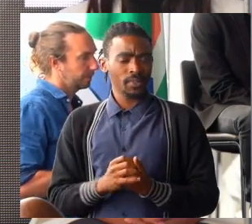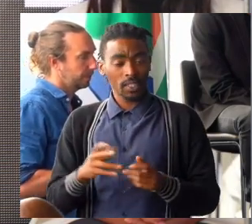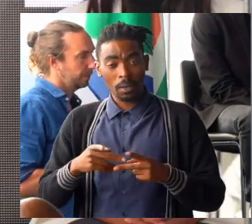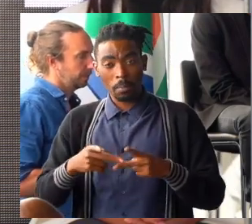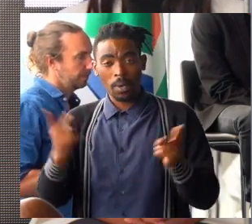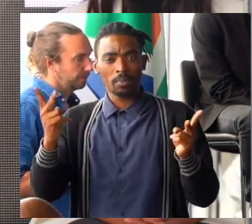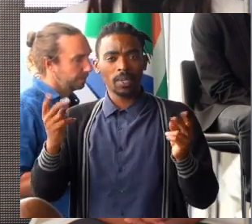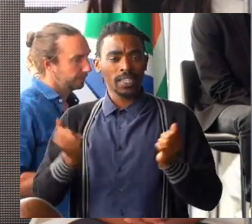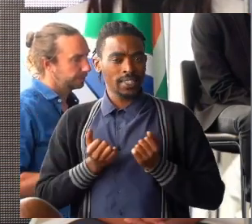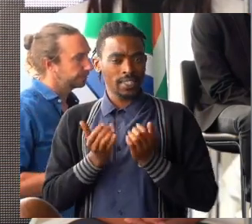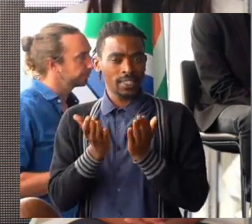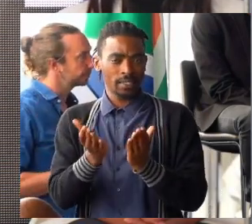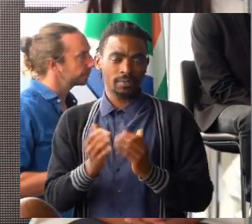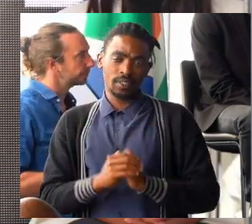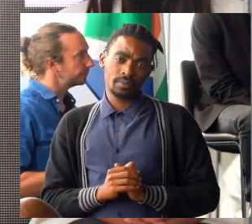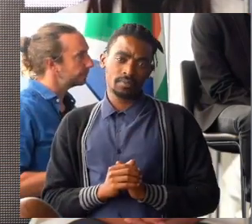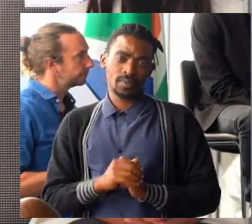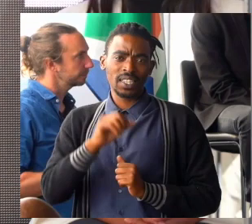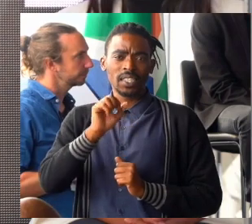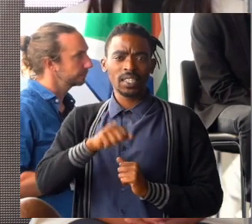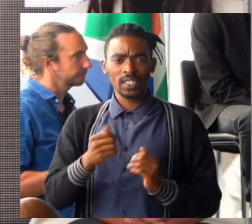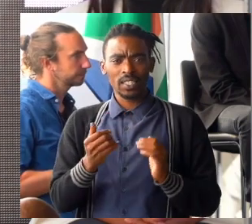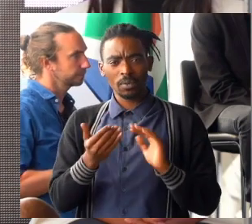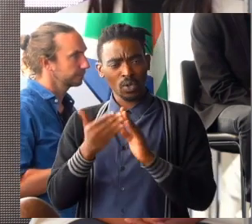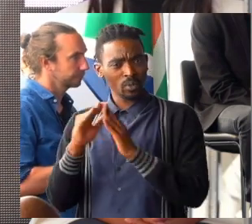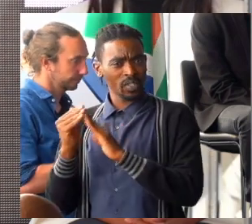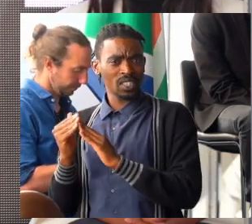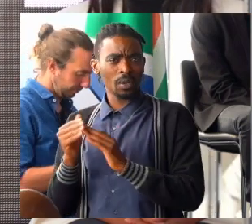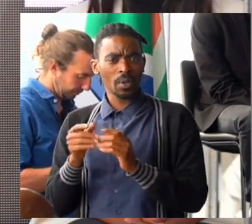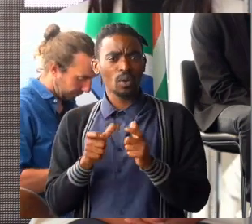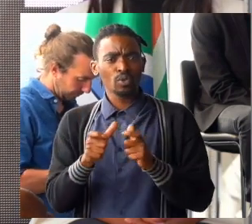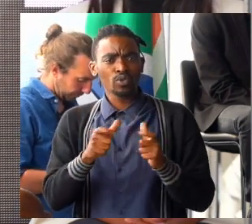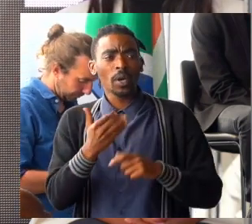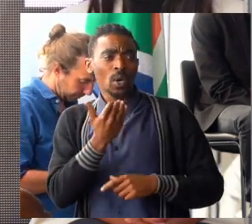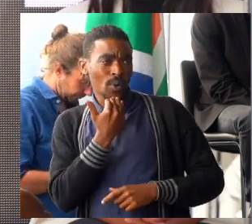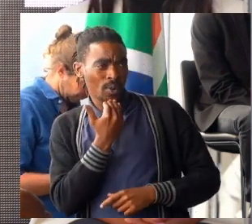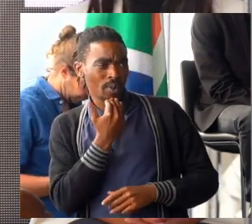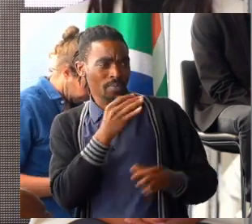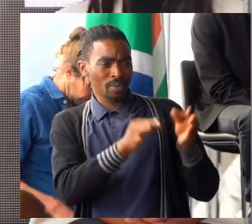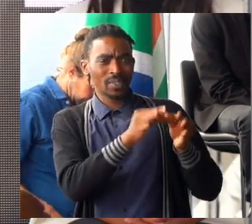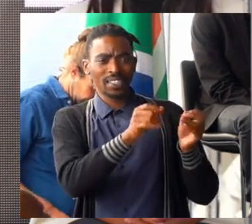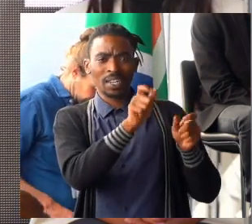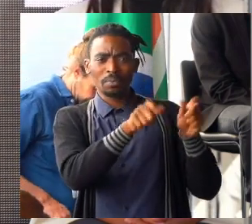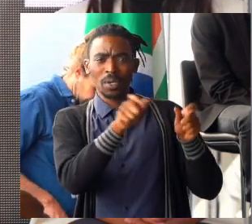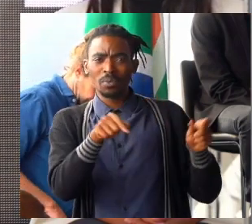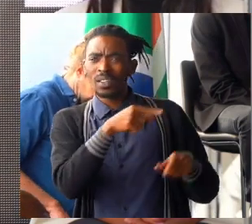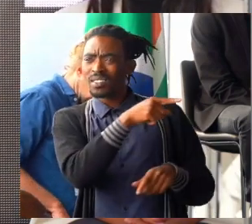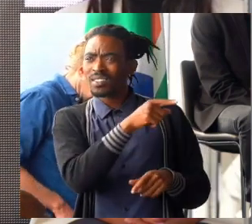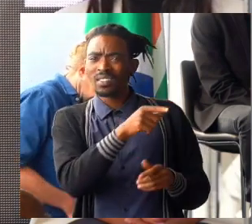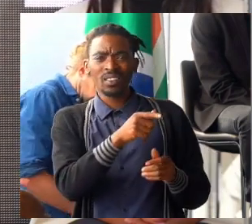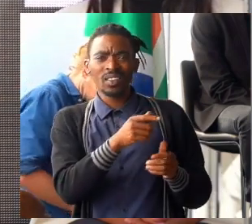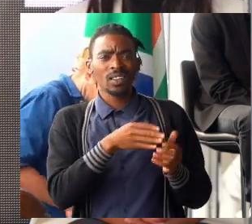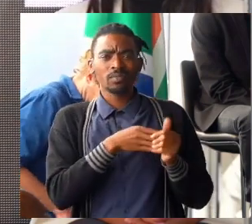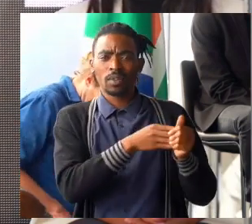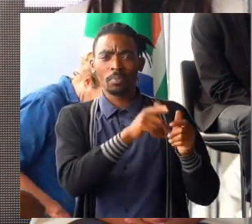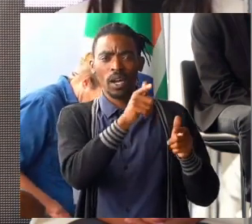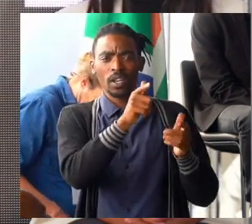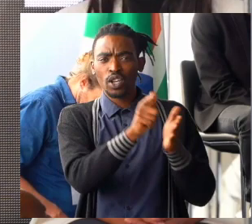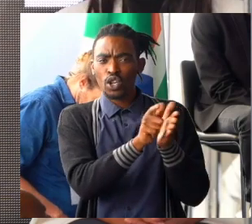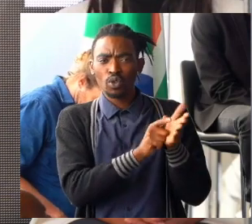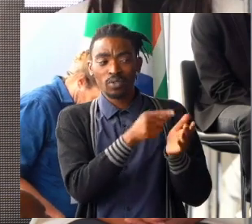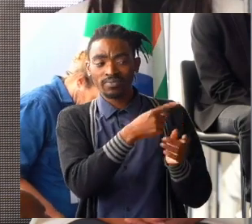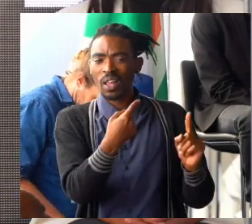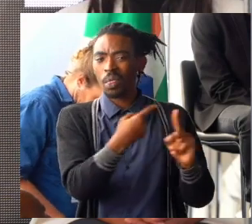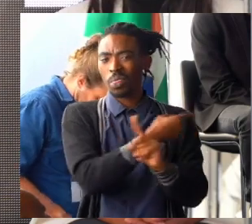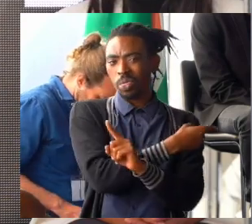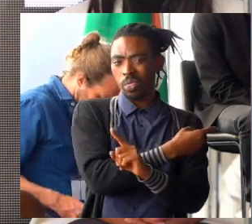service. We have become a society ruled by politicians, guided by laws they ignore and divorced from any